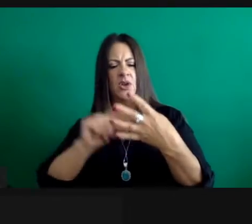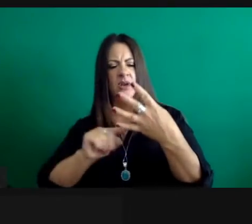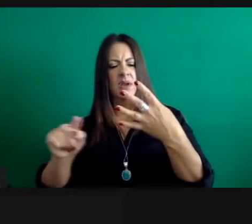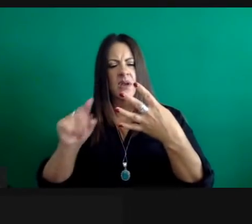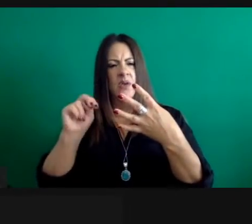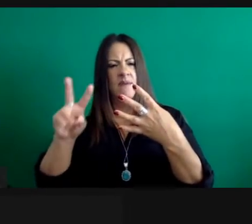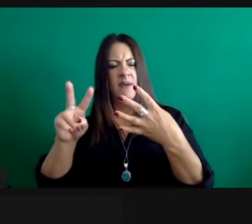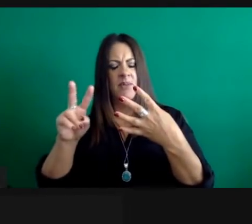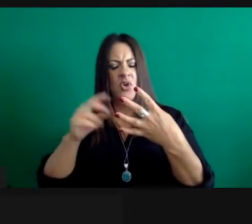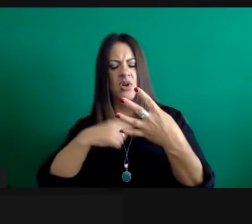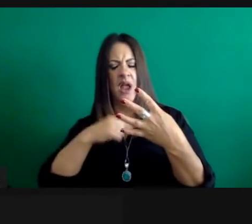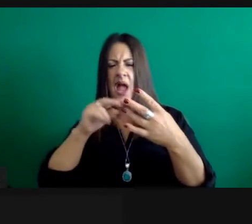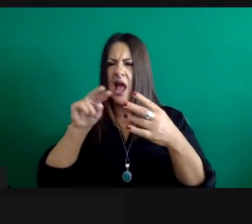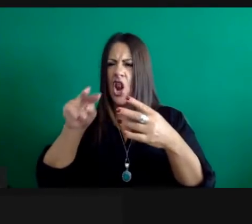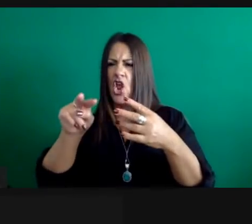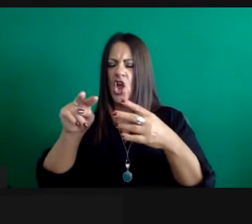of